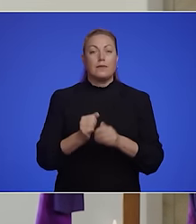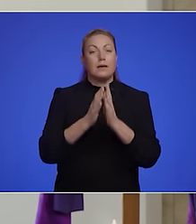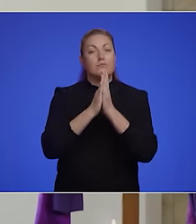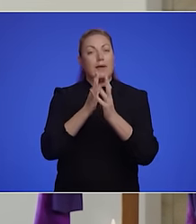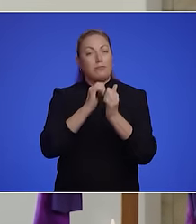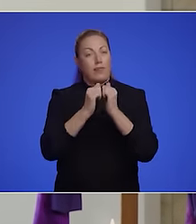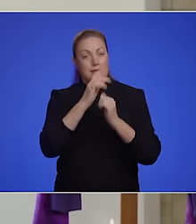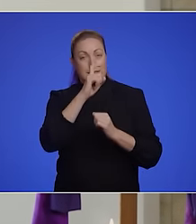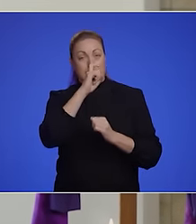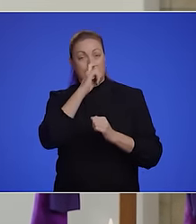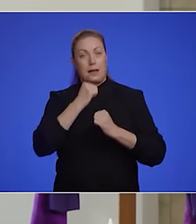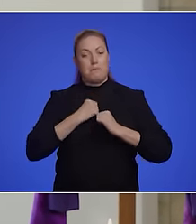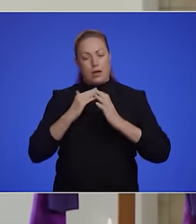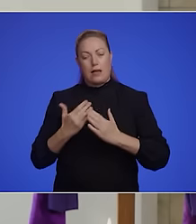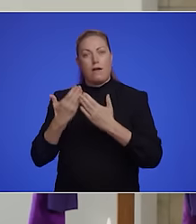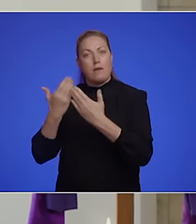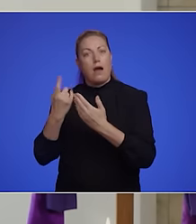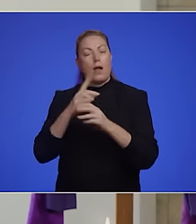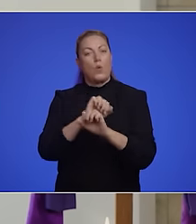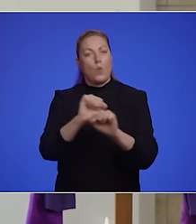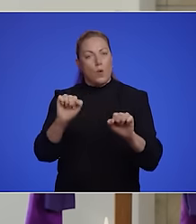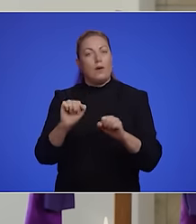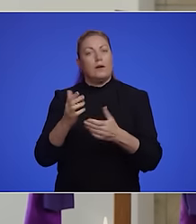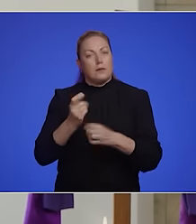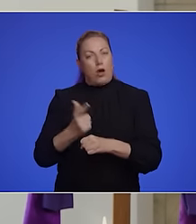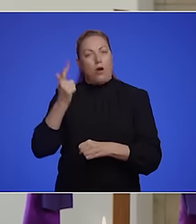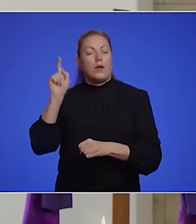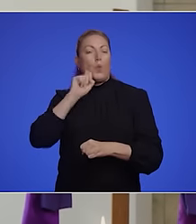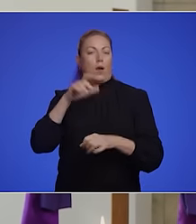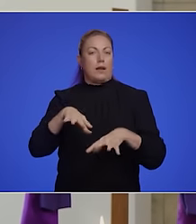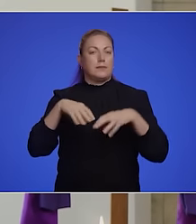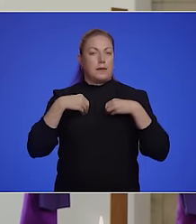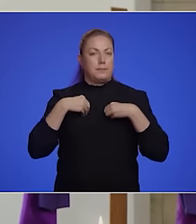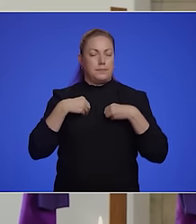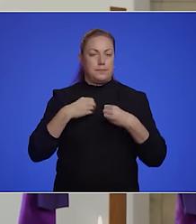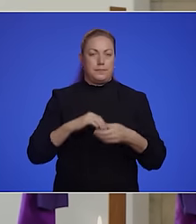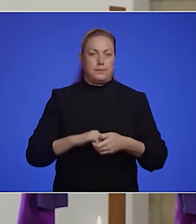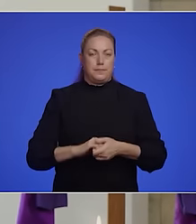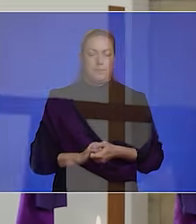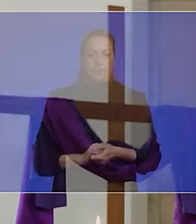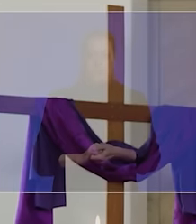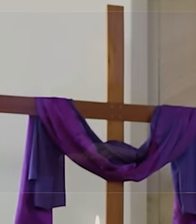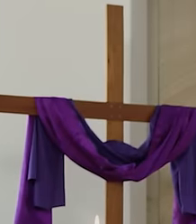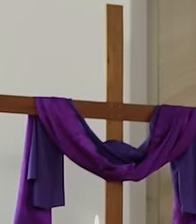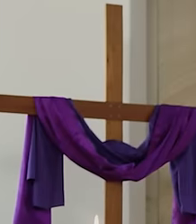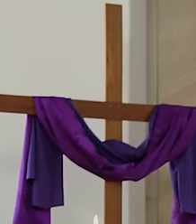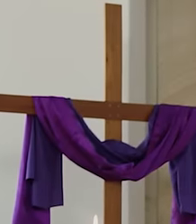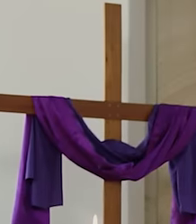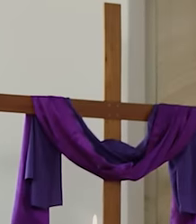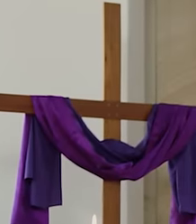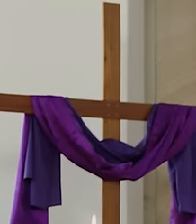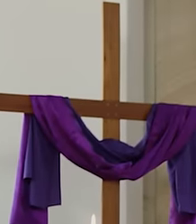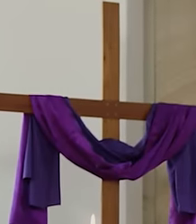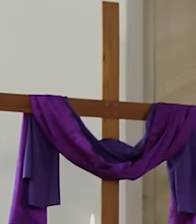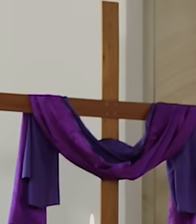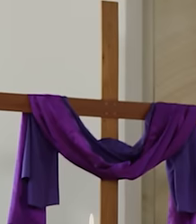Pray my brothers and sisters That my sacrifice and yours May be acceptable to God the Almighty Father May the Lord accept